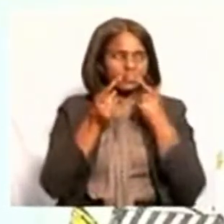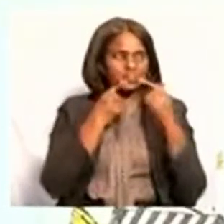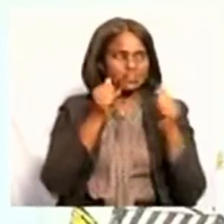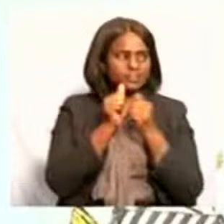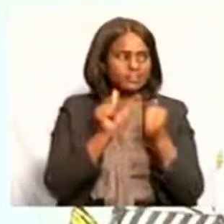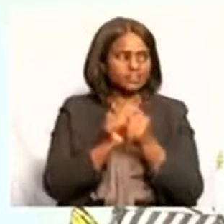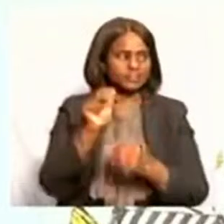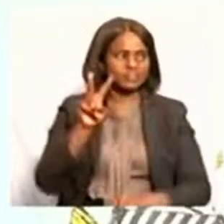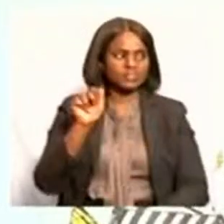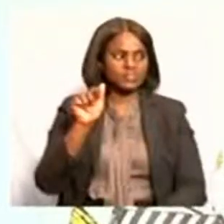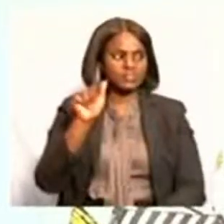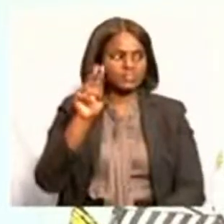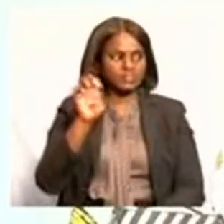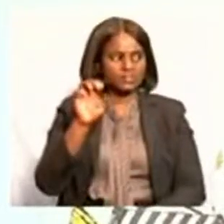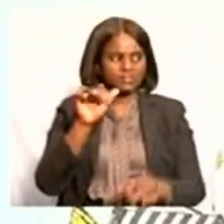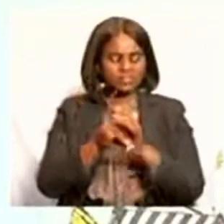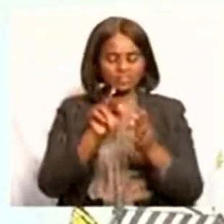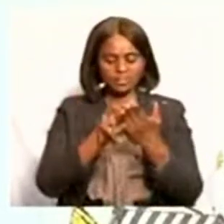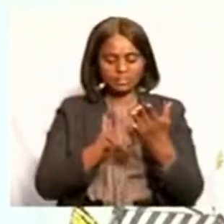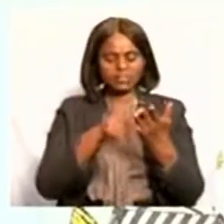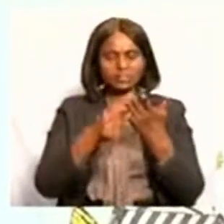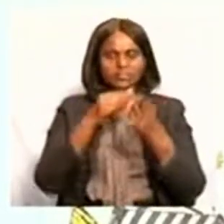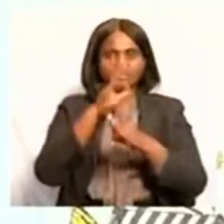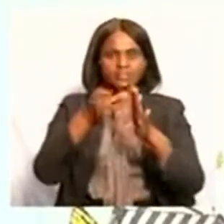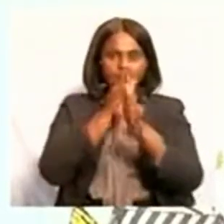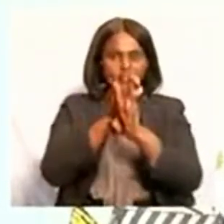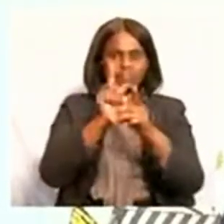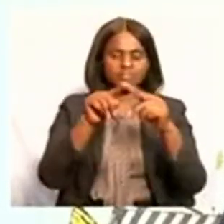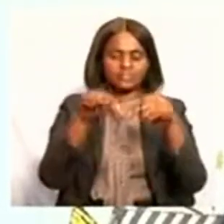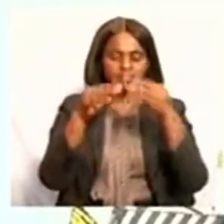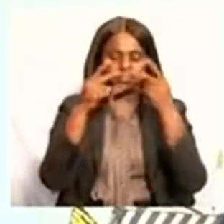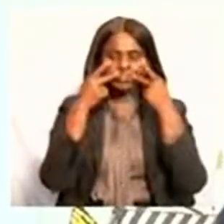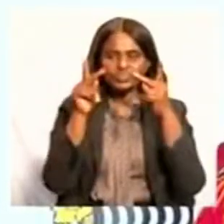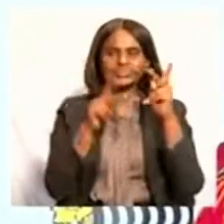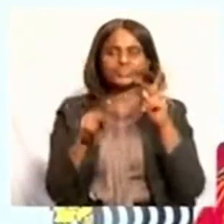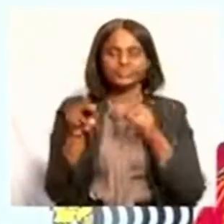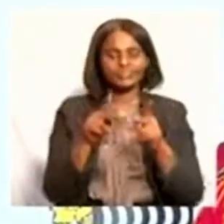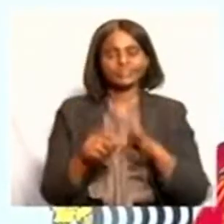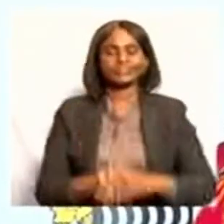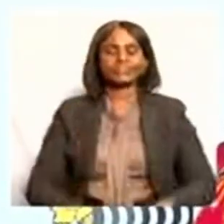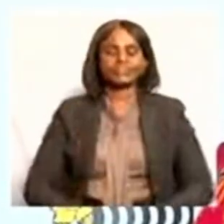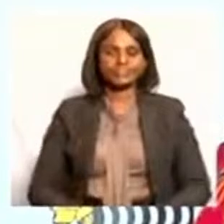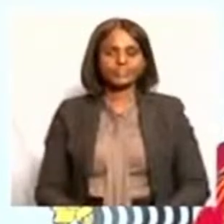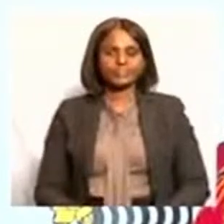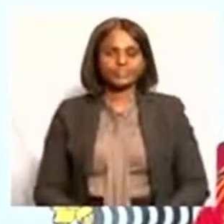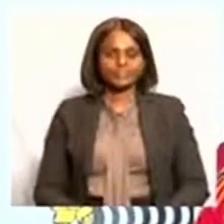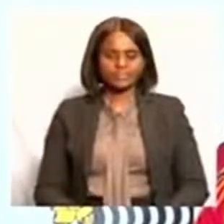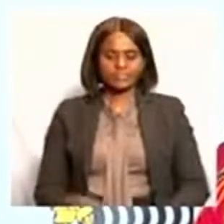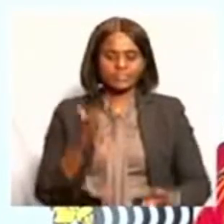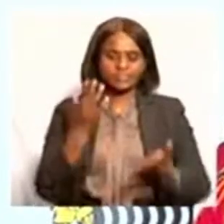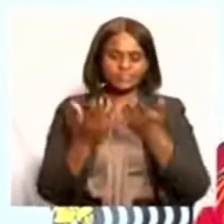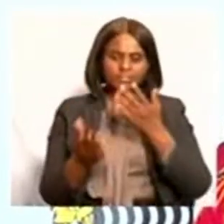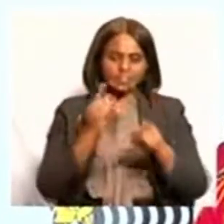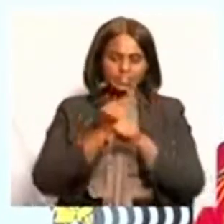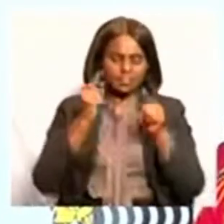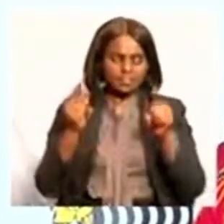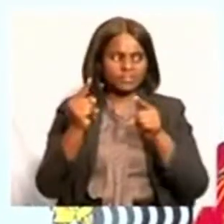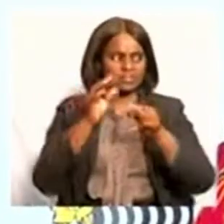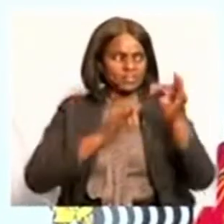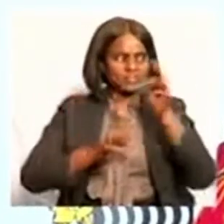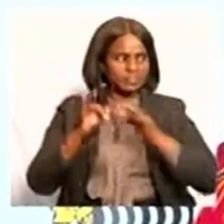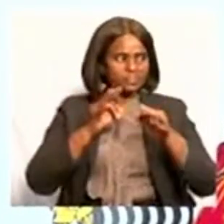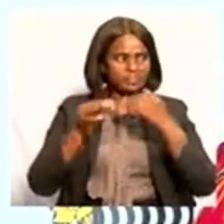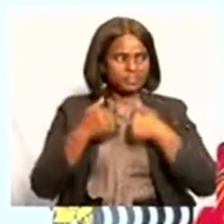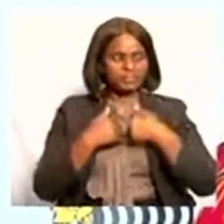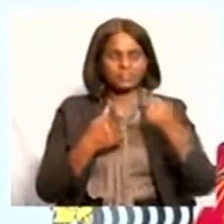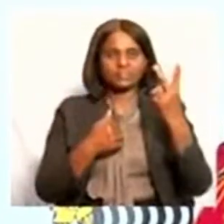in the reports that you give to the public? Okay, maybe just to explain that there are 2 things